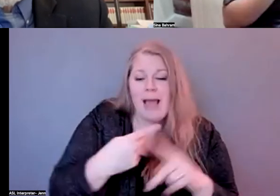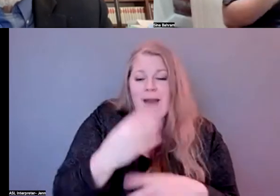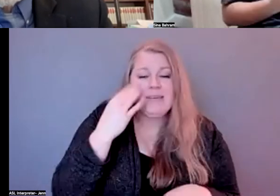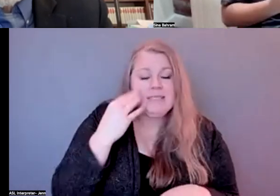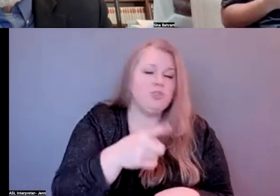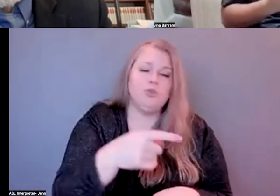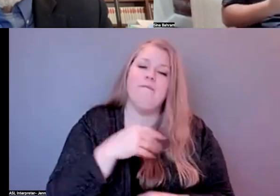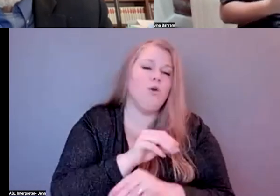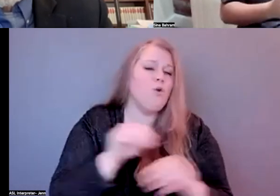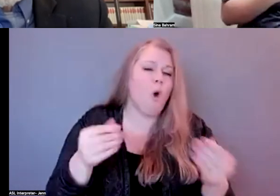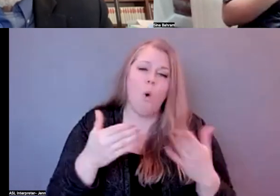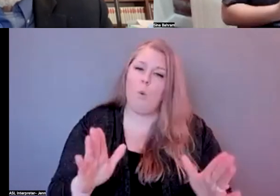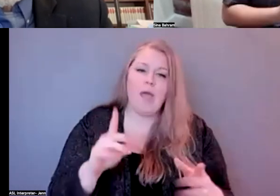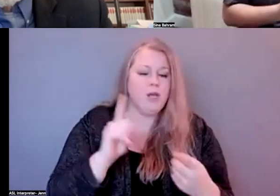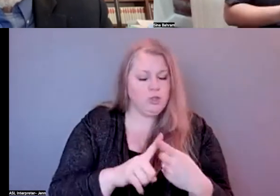of meaningfully